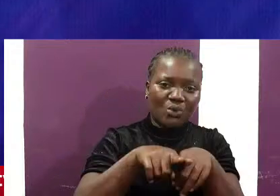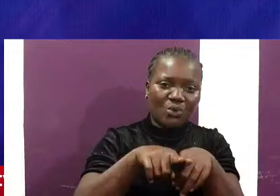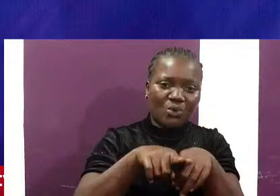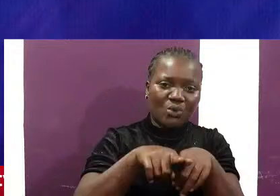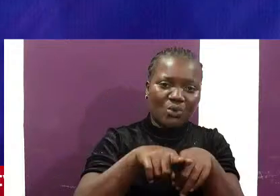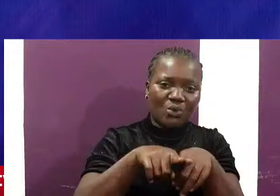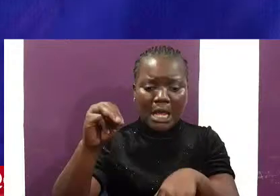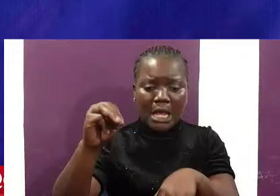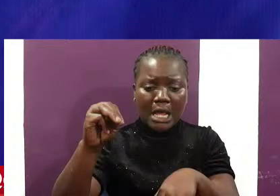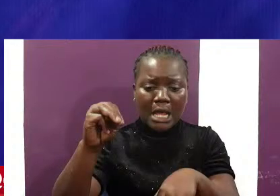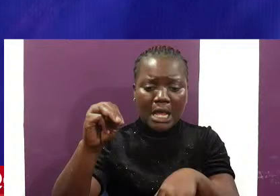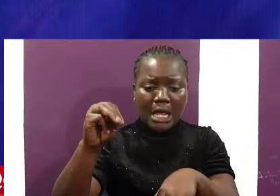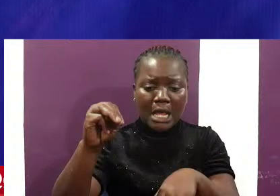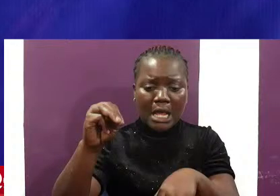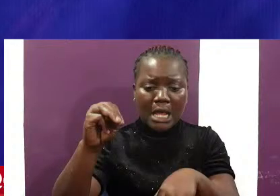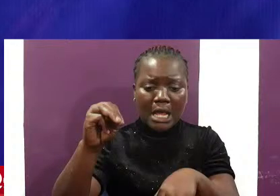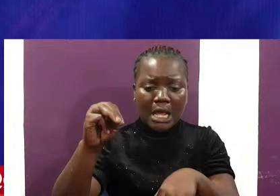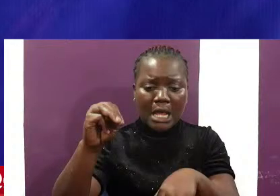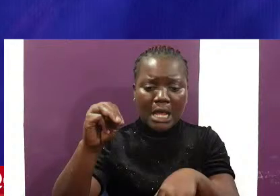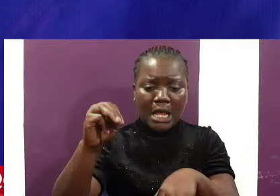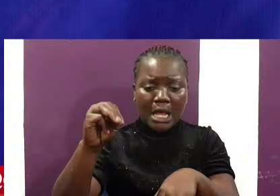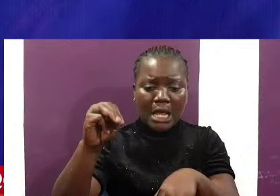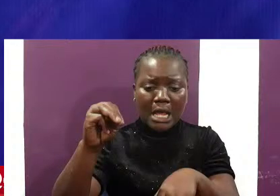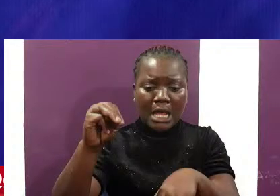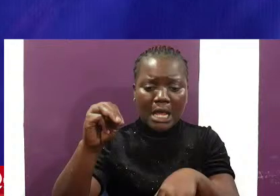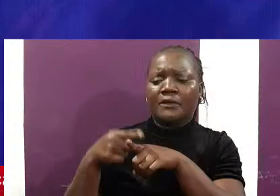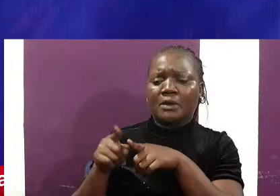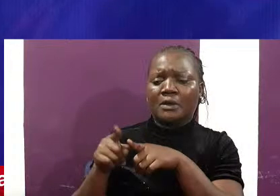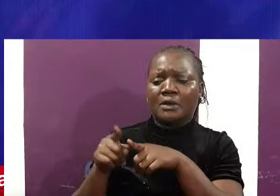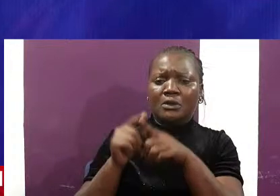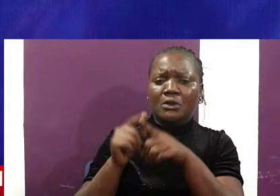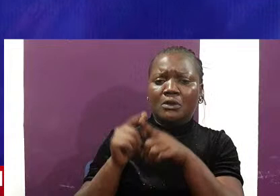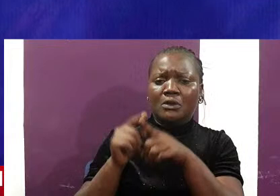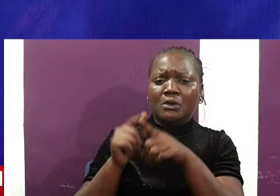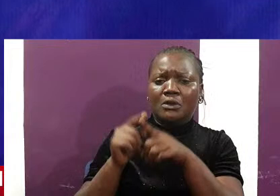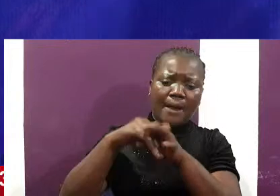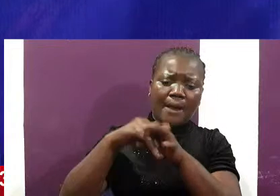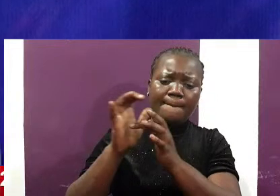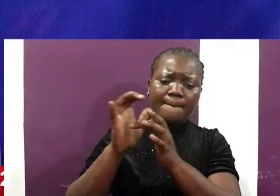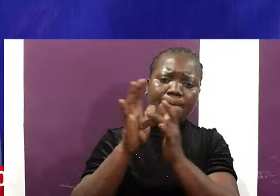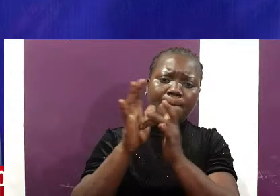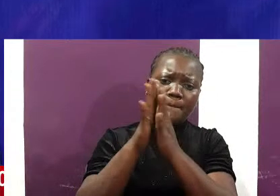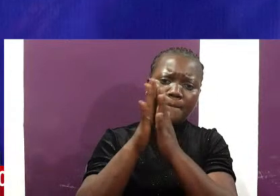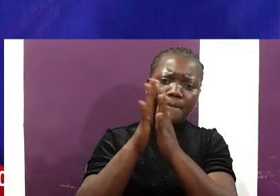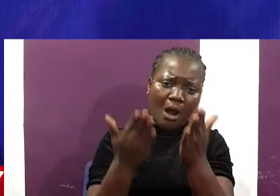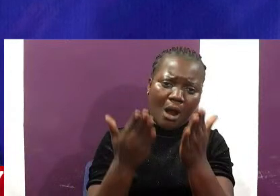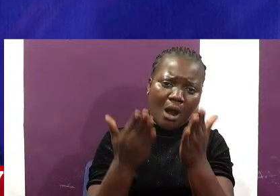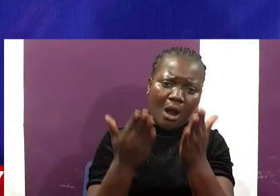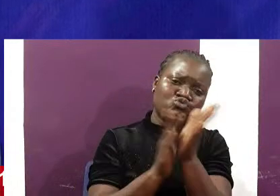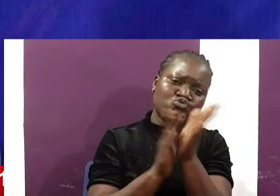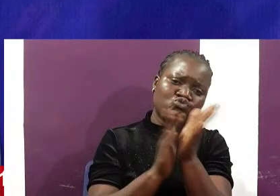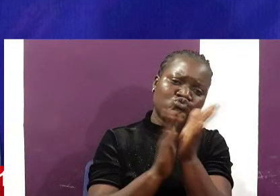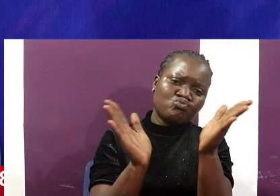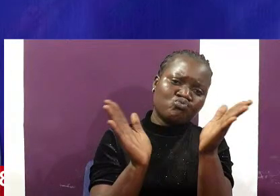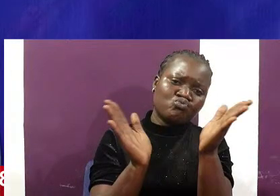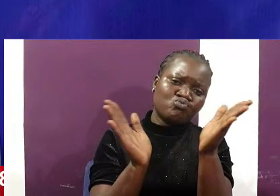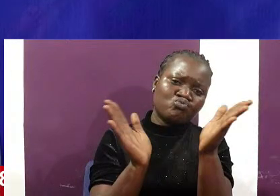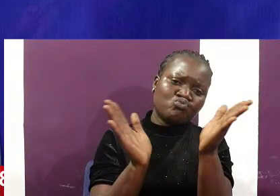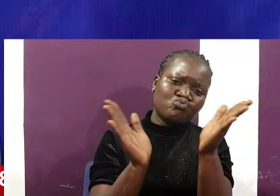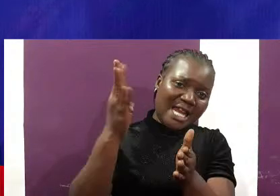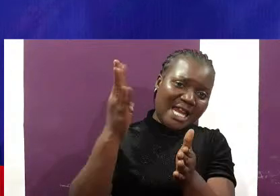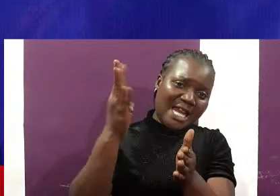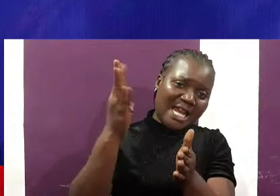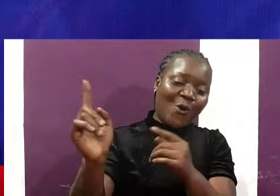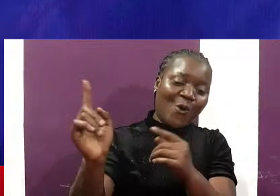the local congregations. Nay, just say, why you may be a Bible school? Now, fourth day, no, Enra, you be who so on, so on,